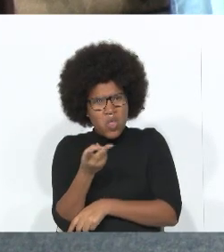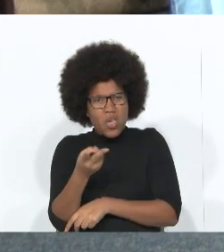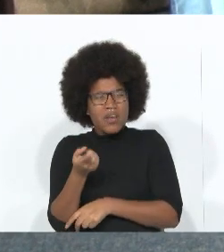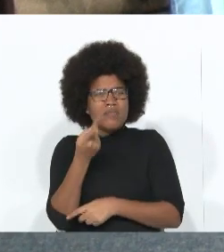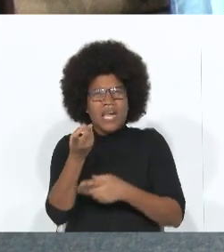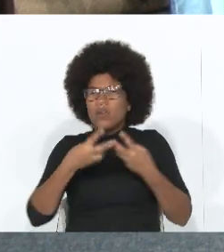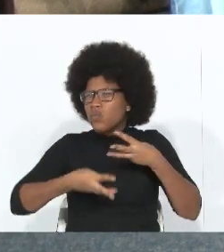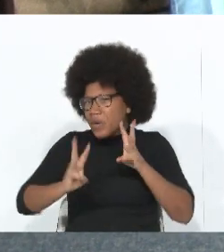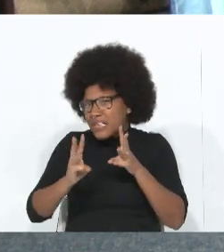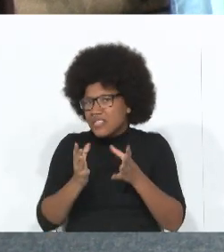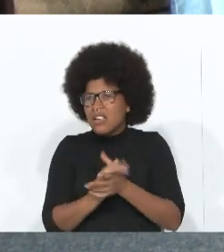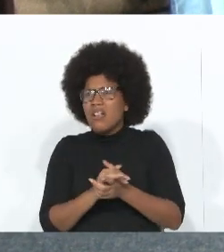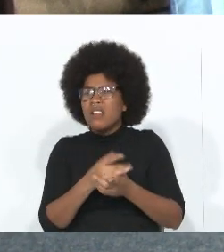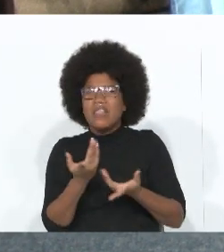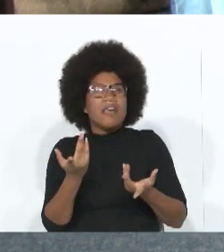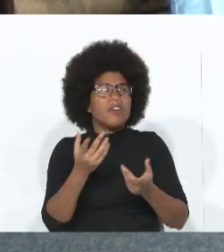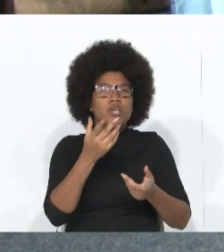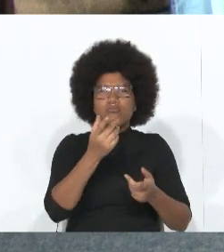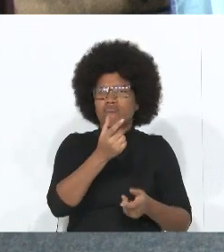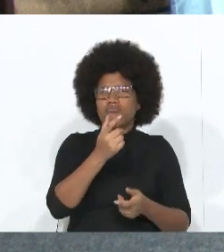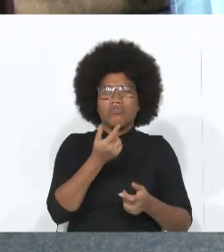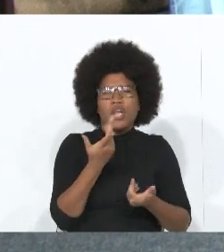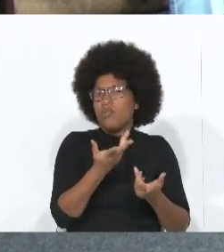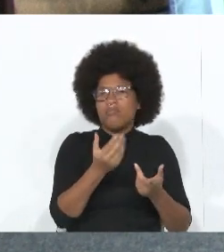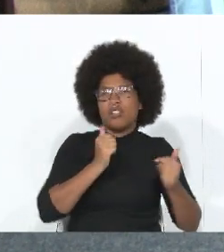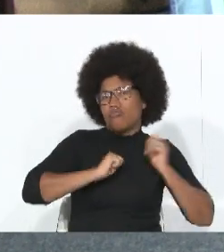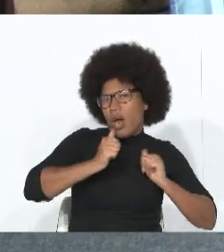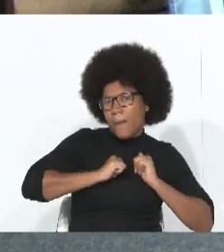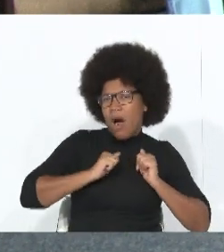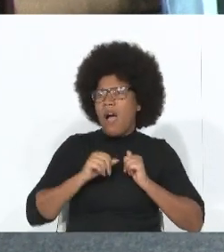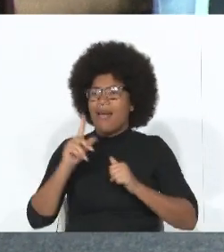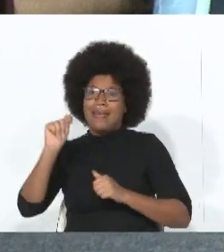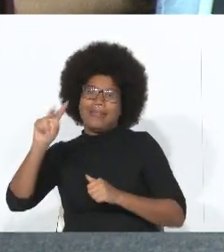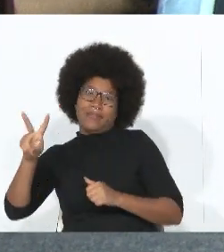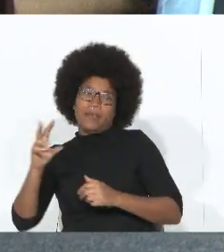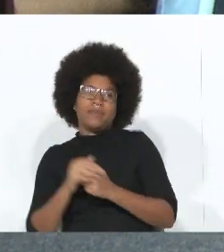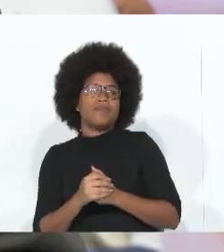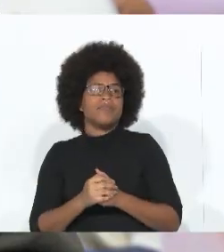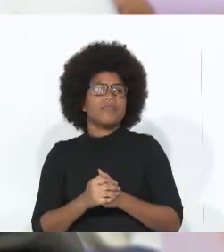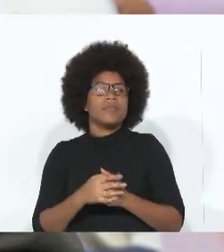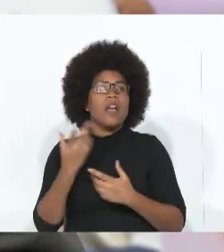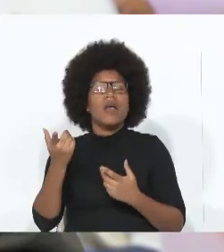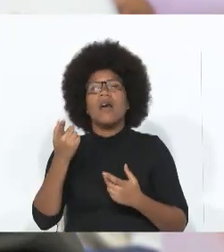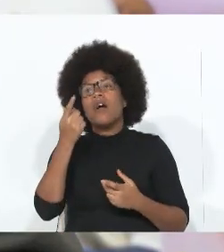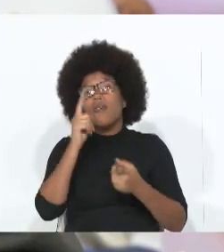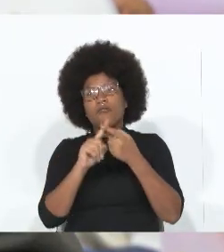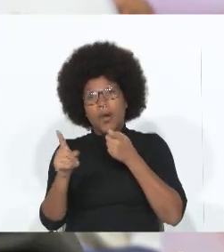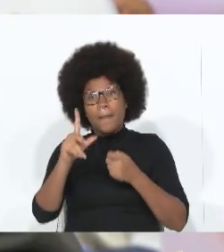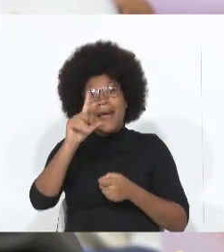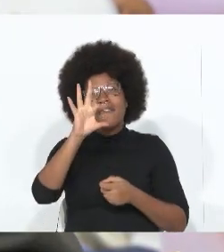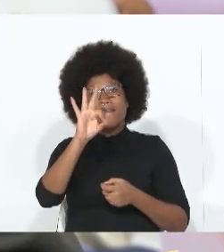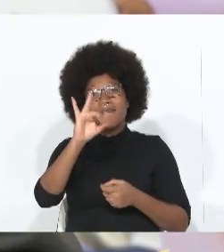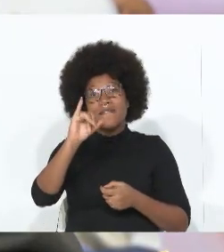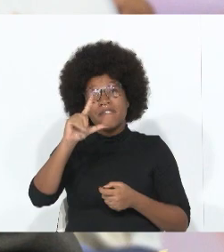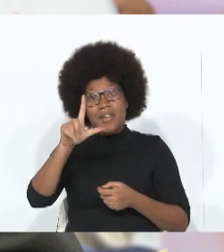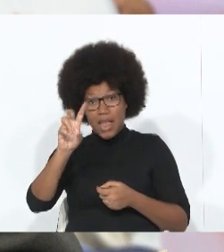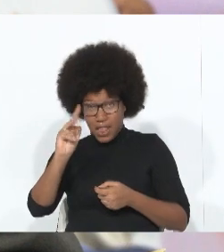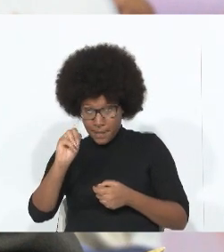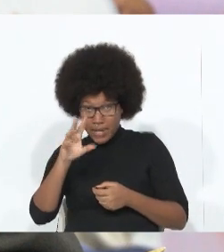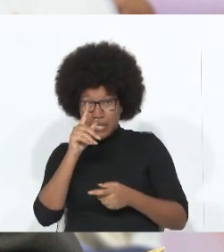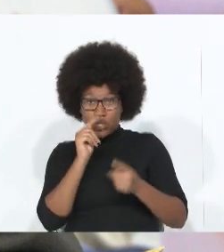divide? Let me toss you in here. Yeah, no, what I want to point out is from the film TT standpoint, when